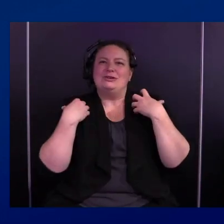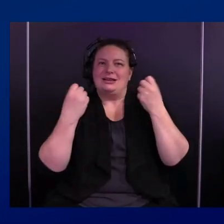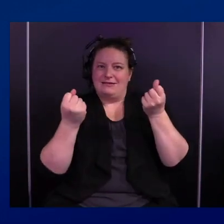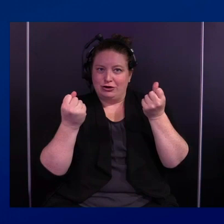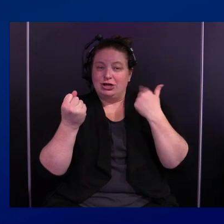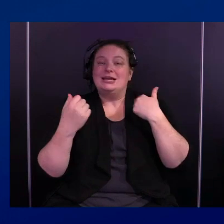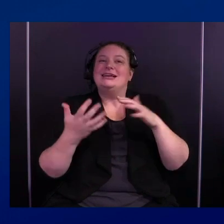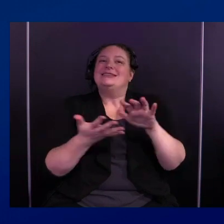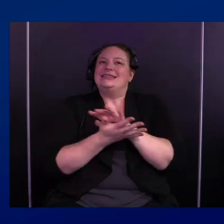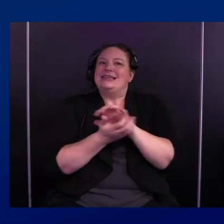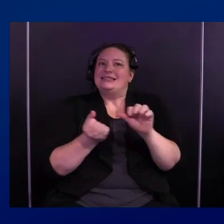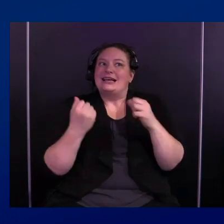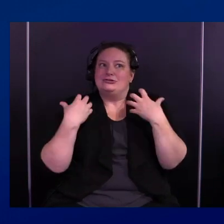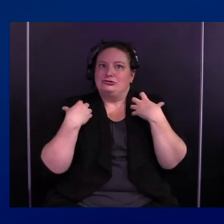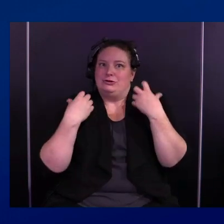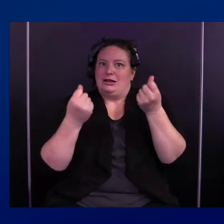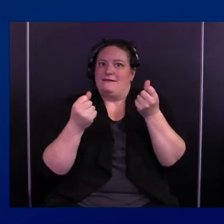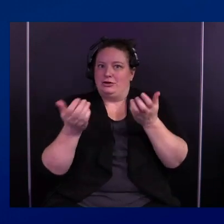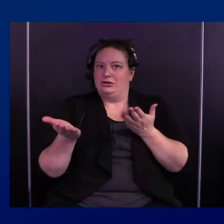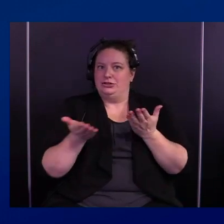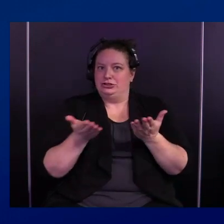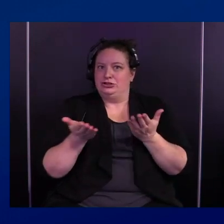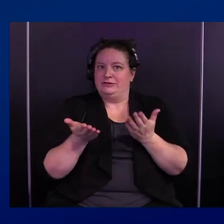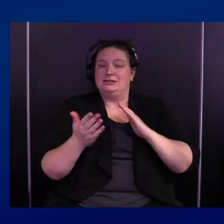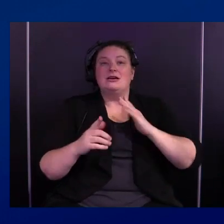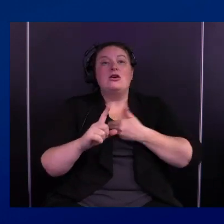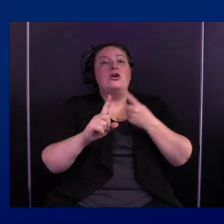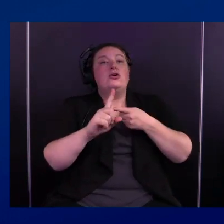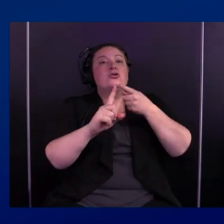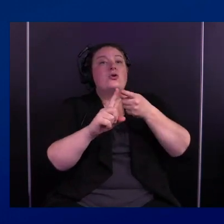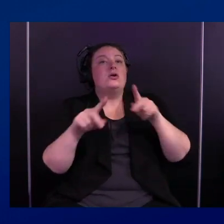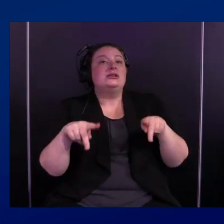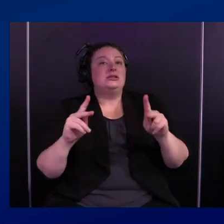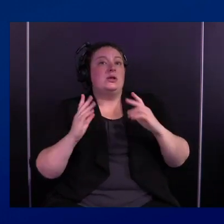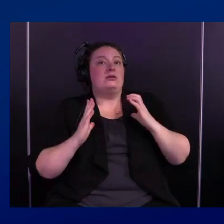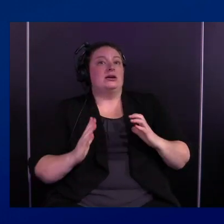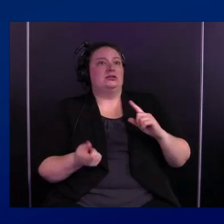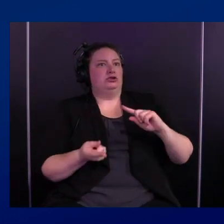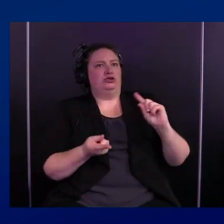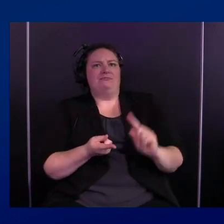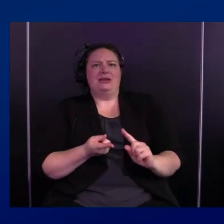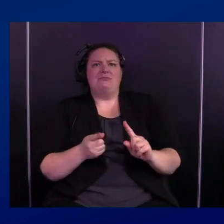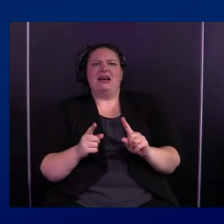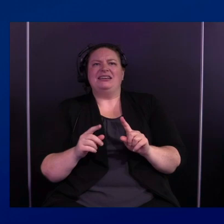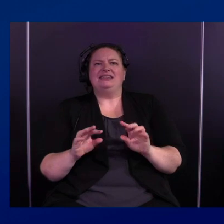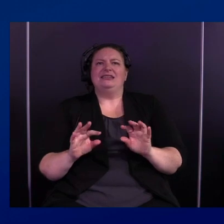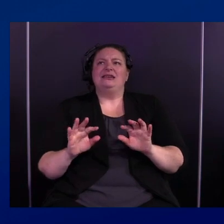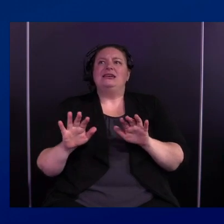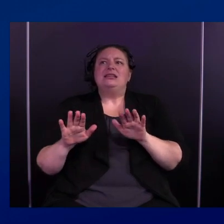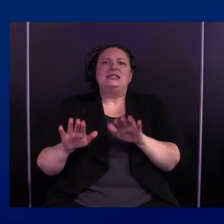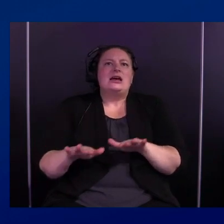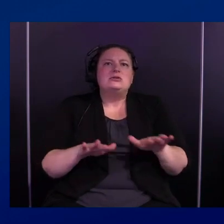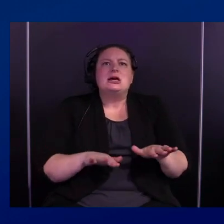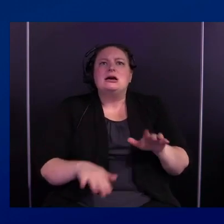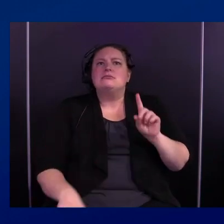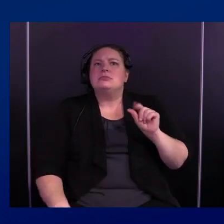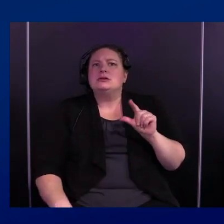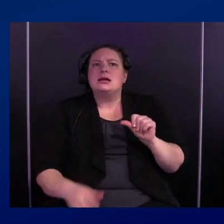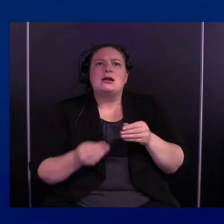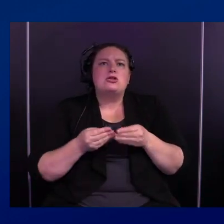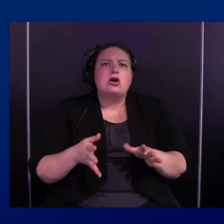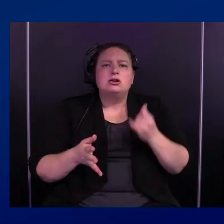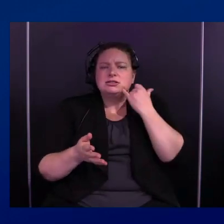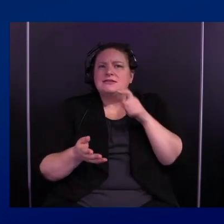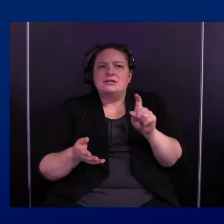a disaster recovery service. And our goal is to allow our customers to minimize downtime and minimize data loss in case they need to